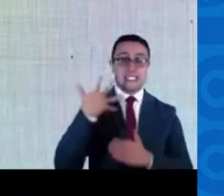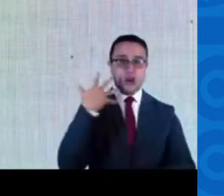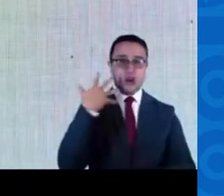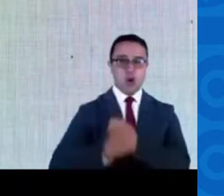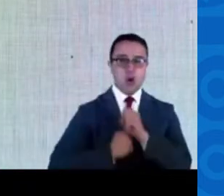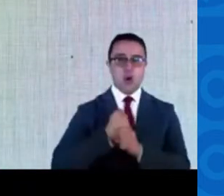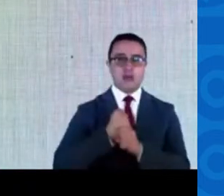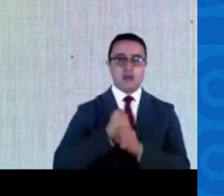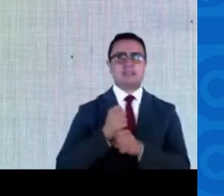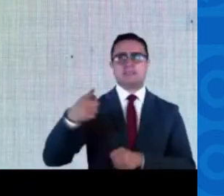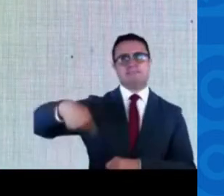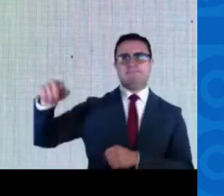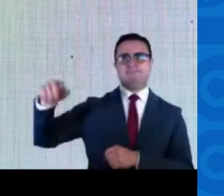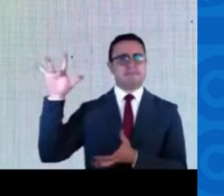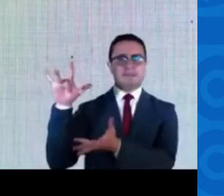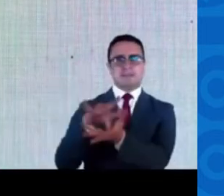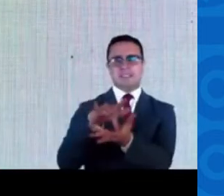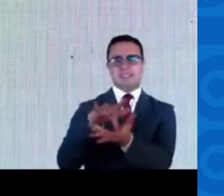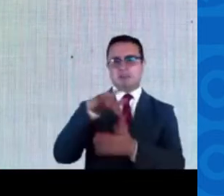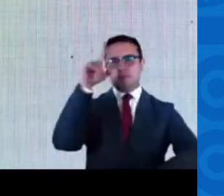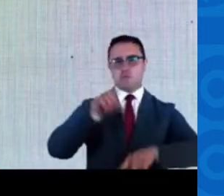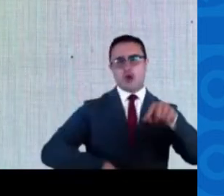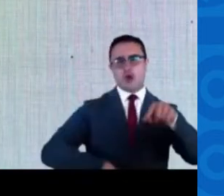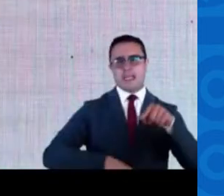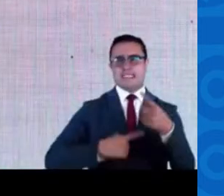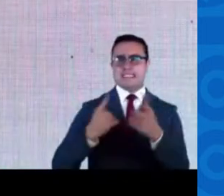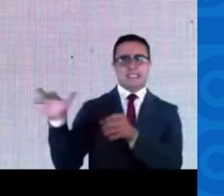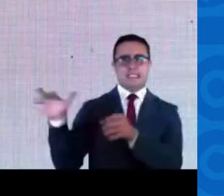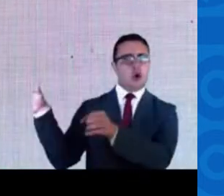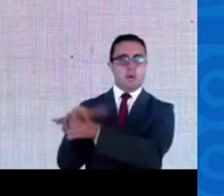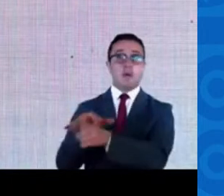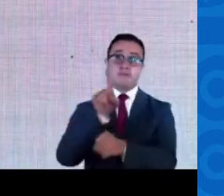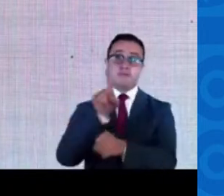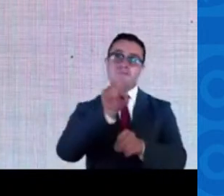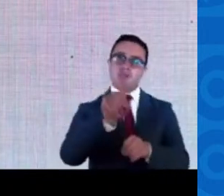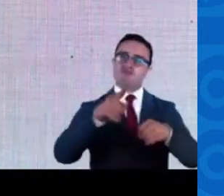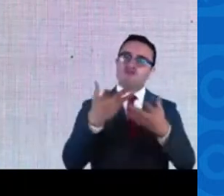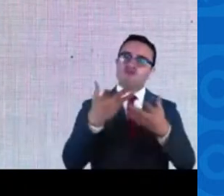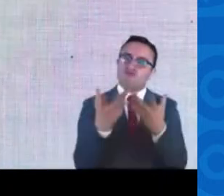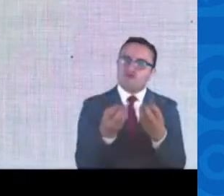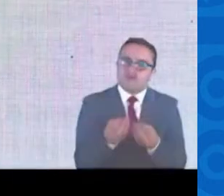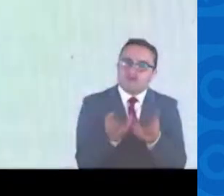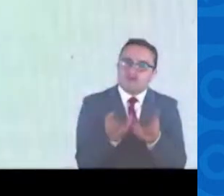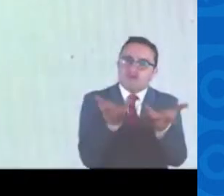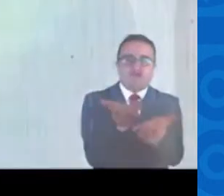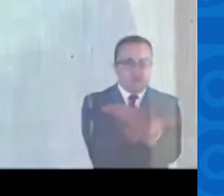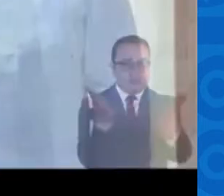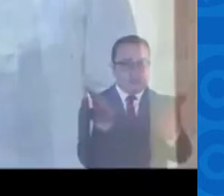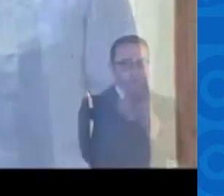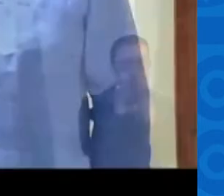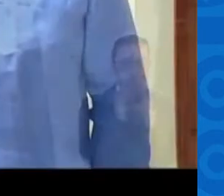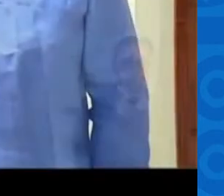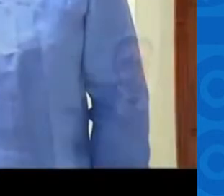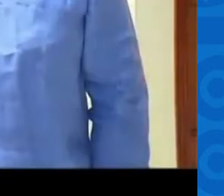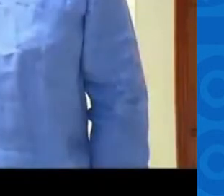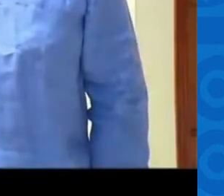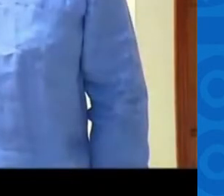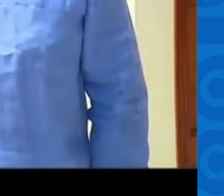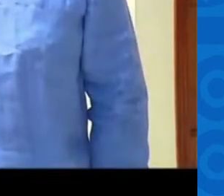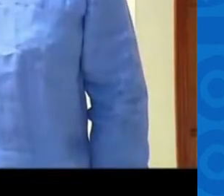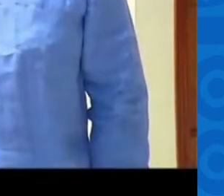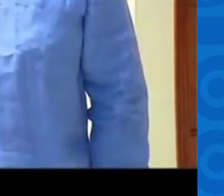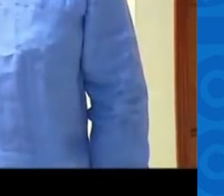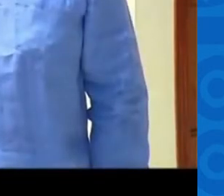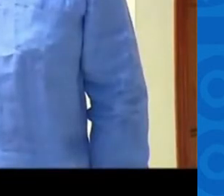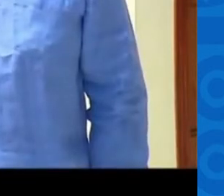guerrillas. So he has a very tight agenda, and they have a tight agenda, and they cannot be present here, but they sent us this video.